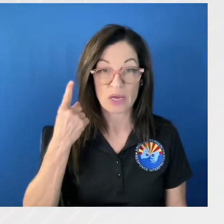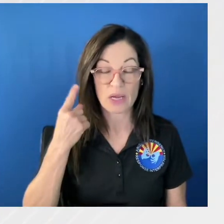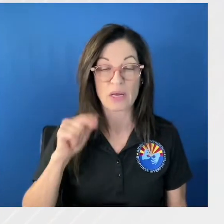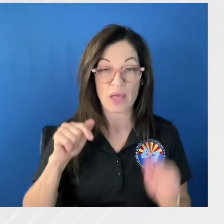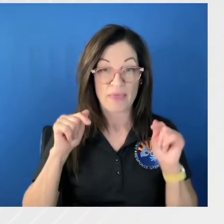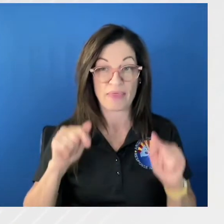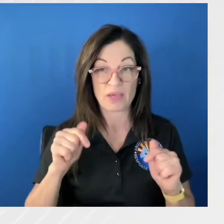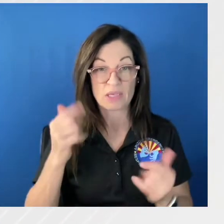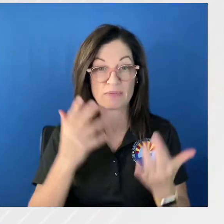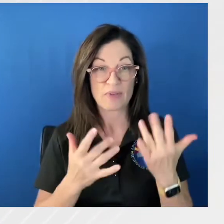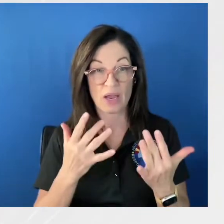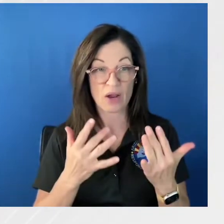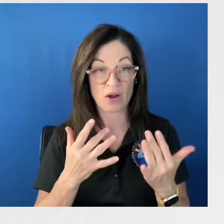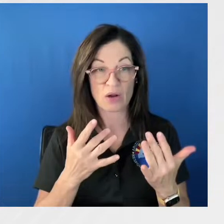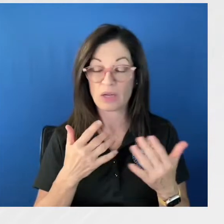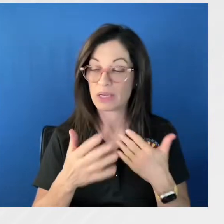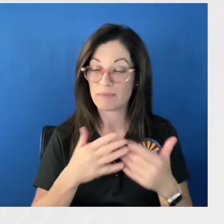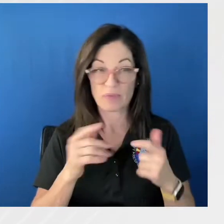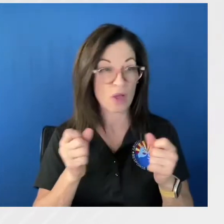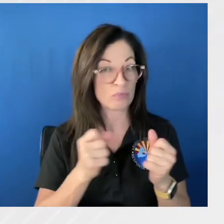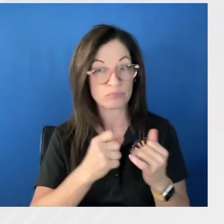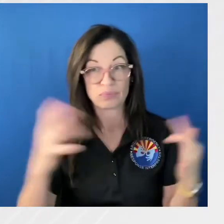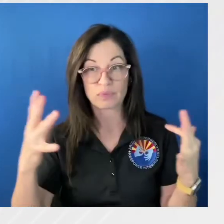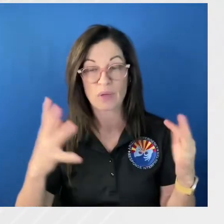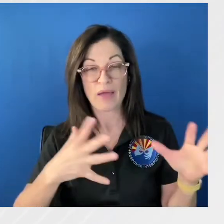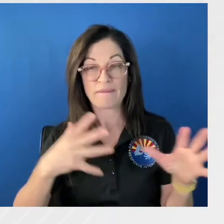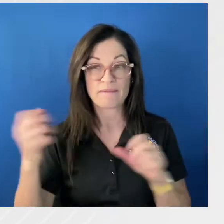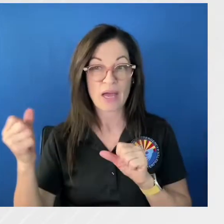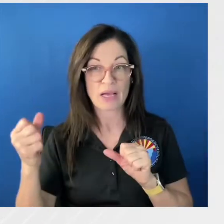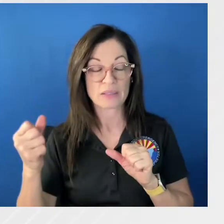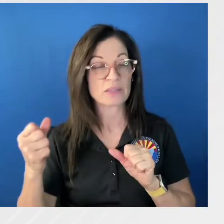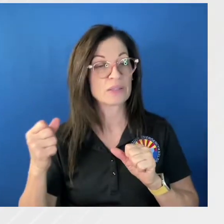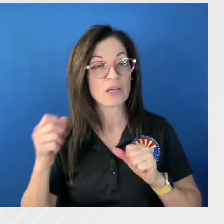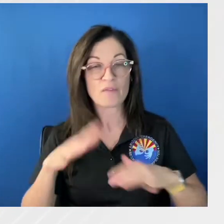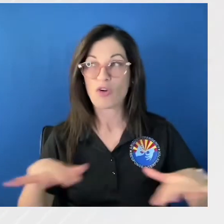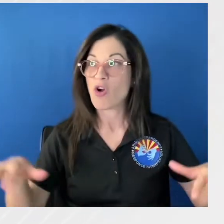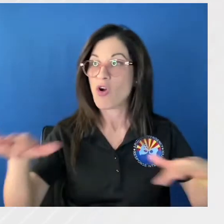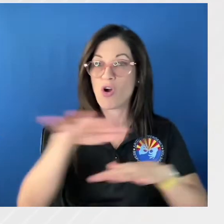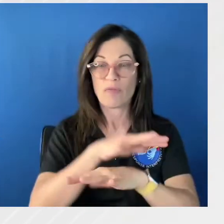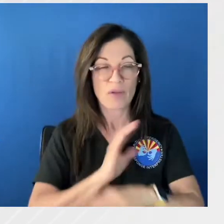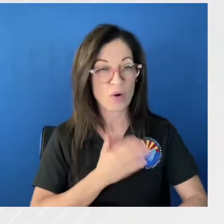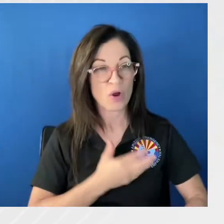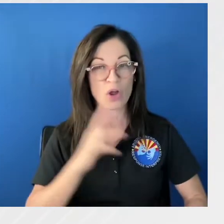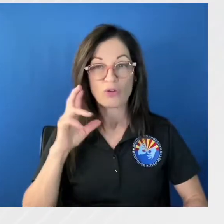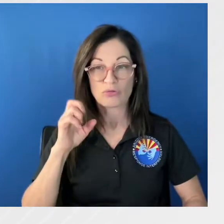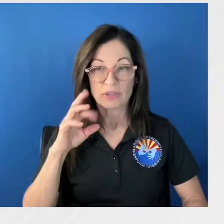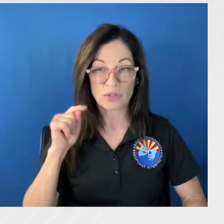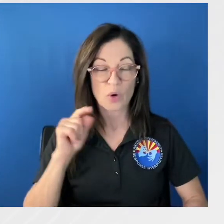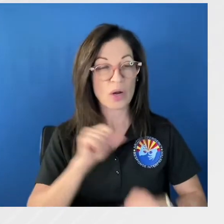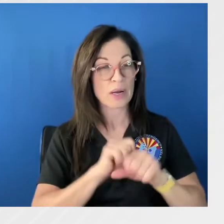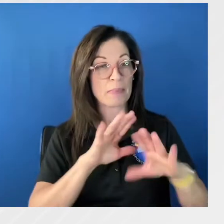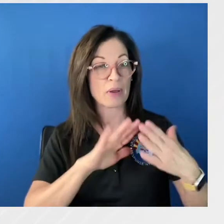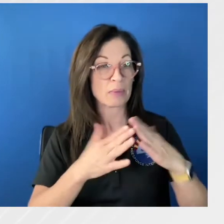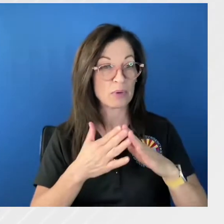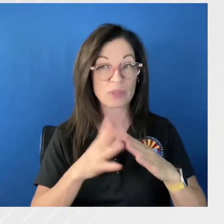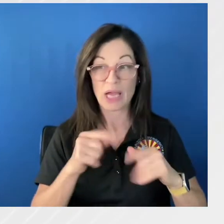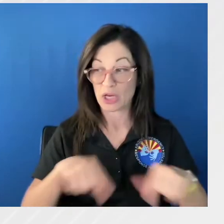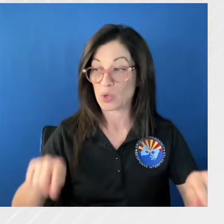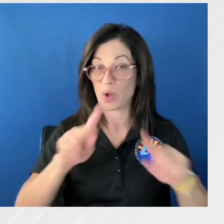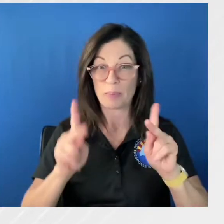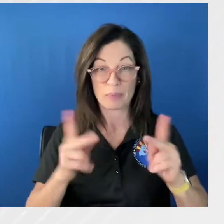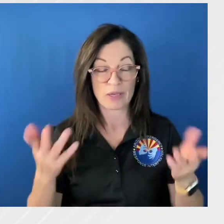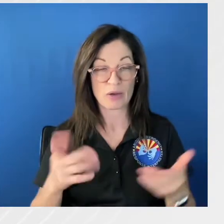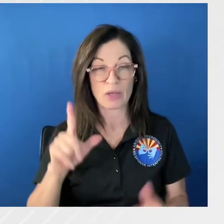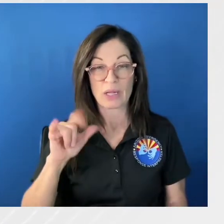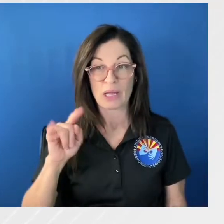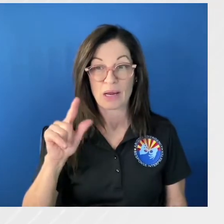as expansive as it was across all of our resort and mountain communities, including all you folks here in Lytle Creek,